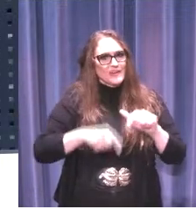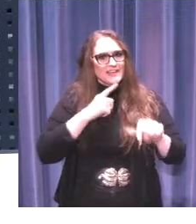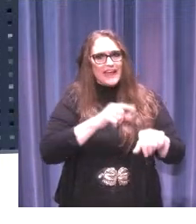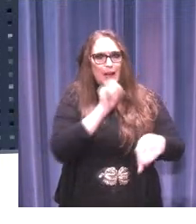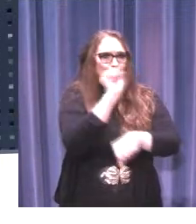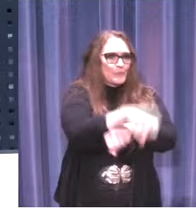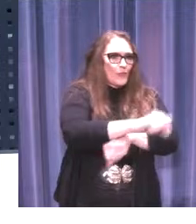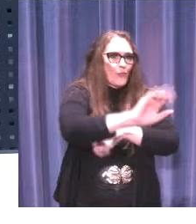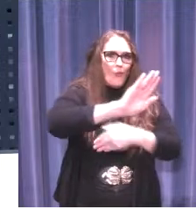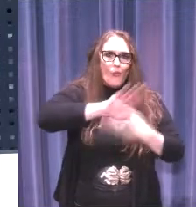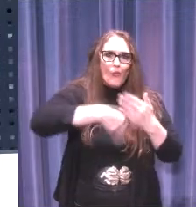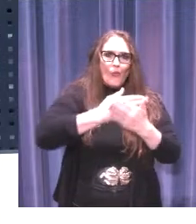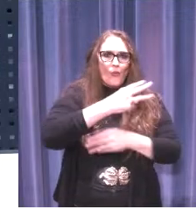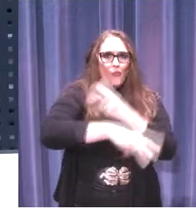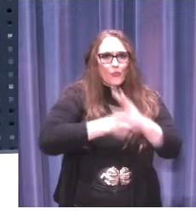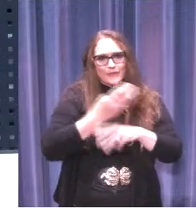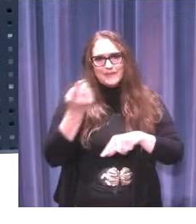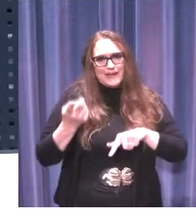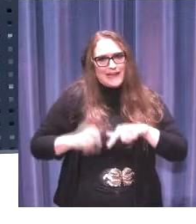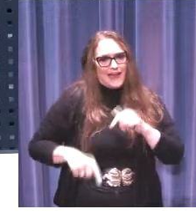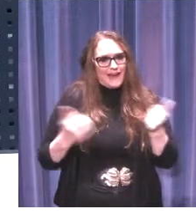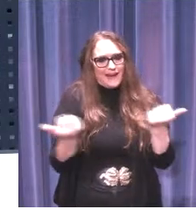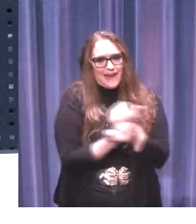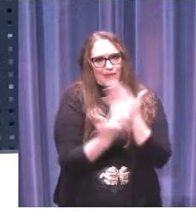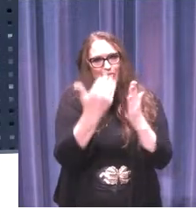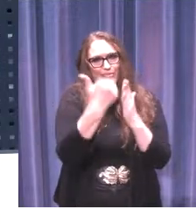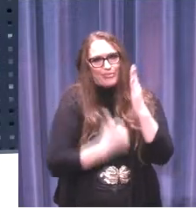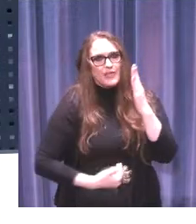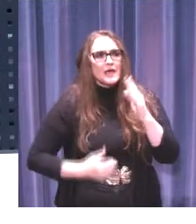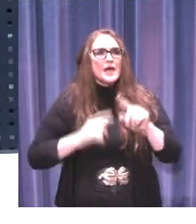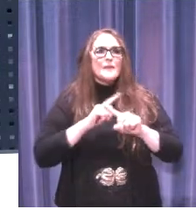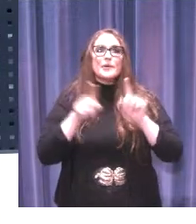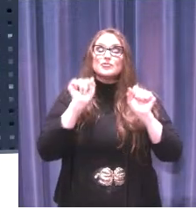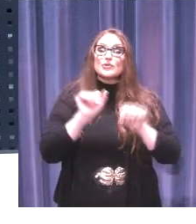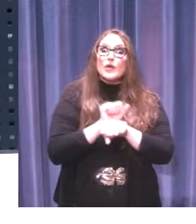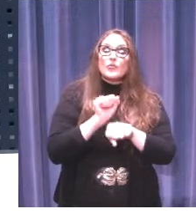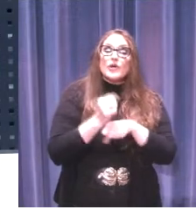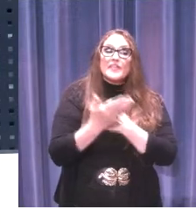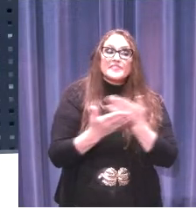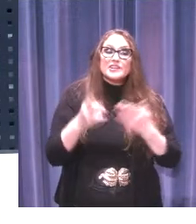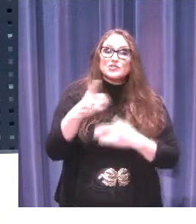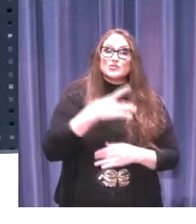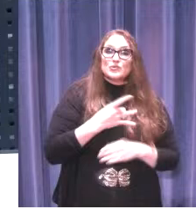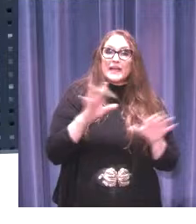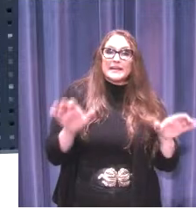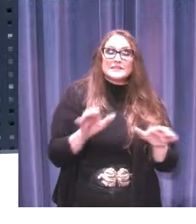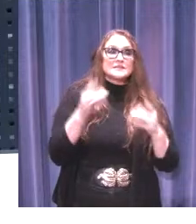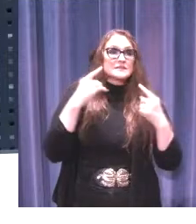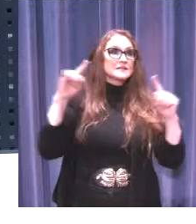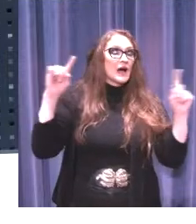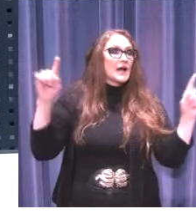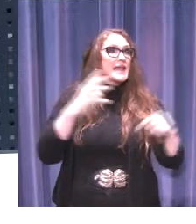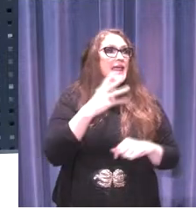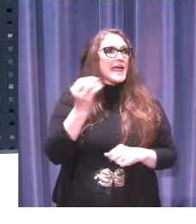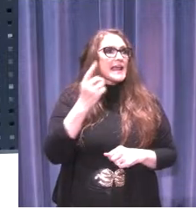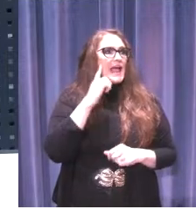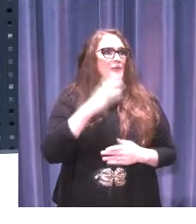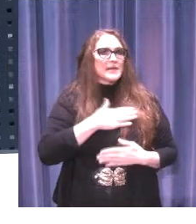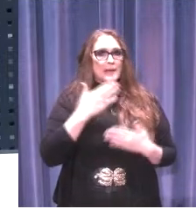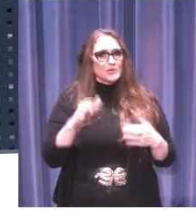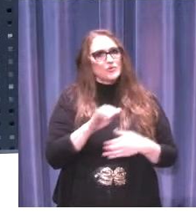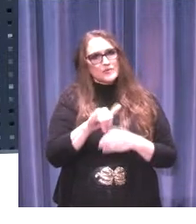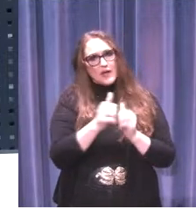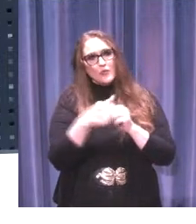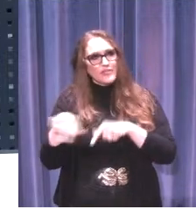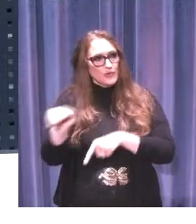the world. So you could work on some things that you'd like done, and I'd be happy to do that